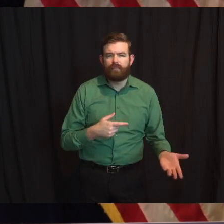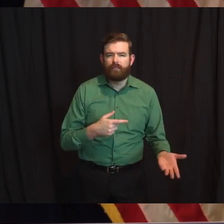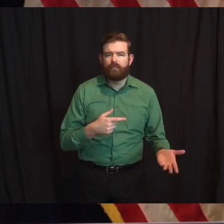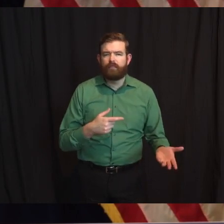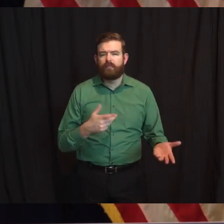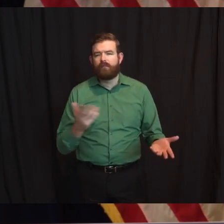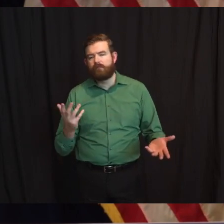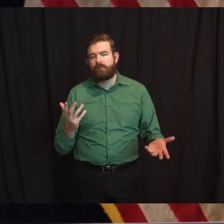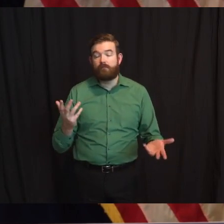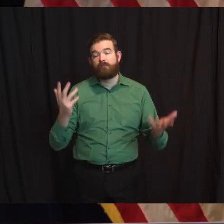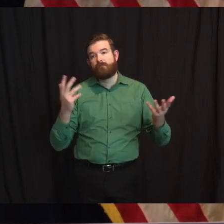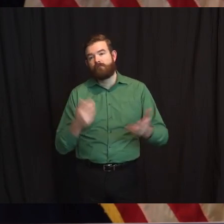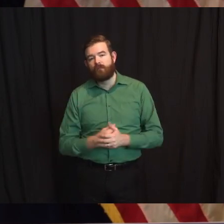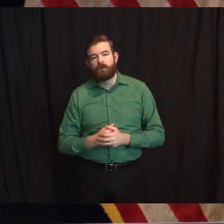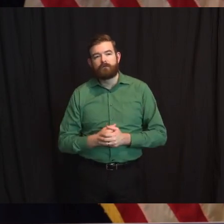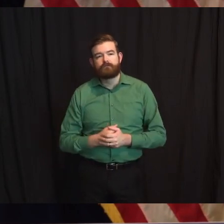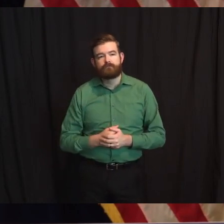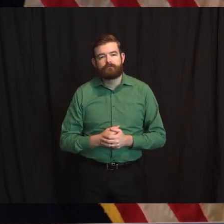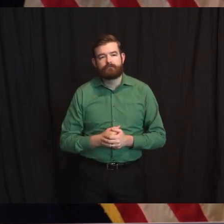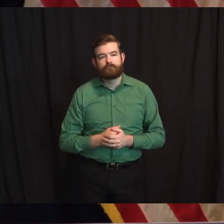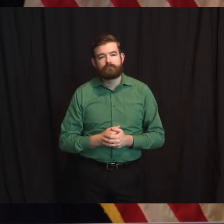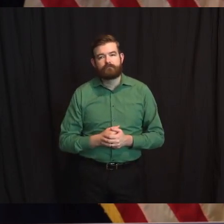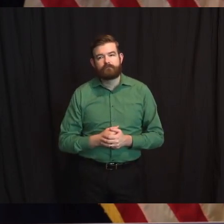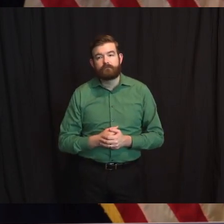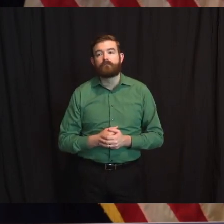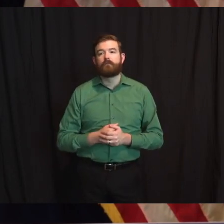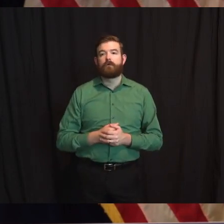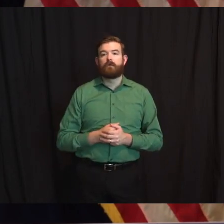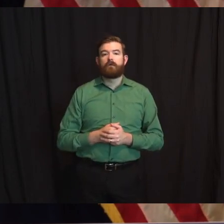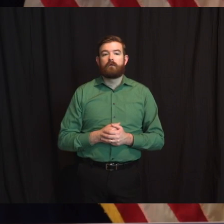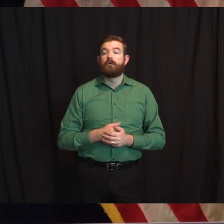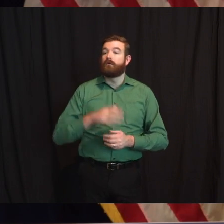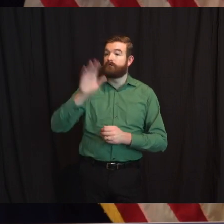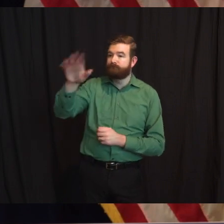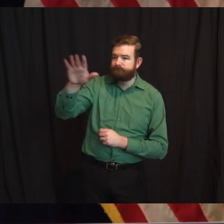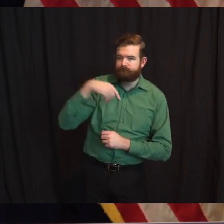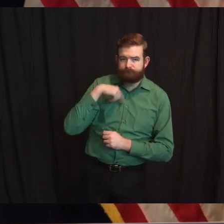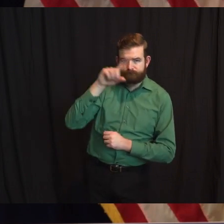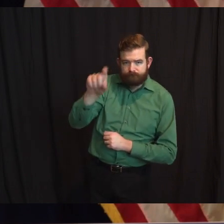Good afternoon, Governor. Good to be with you. Hope you're well. I know you've gotten to know the president